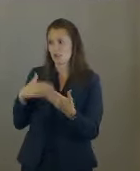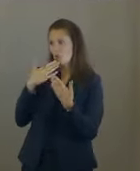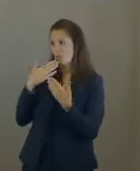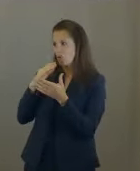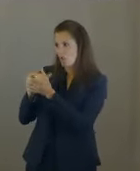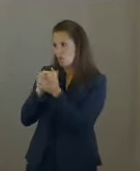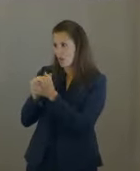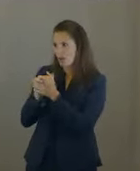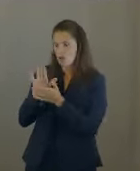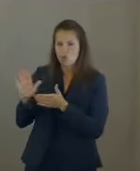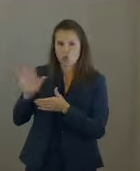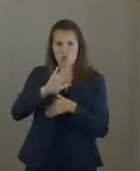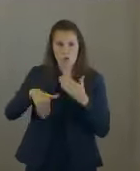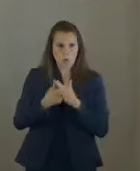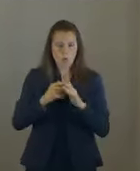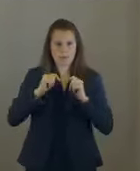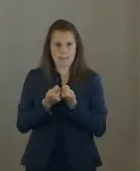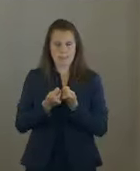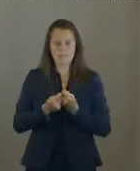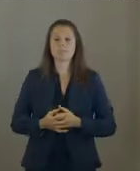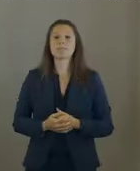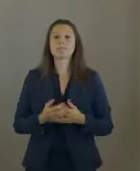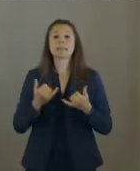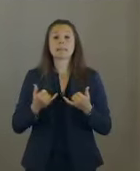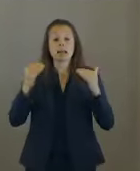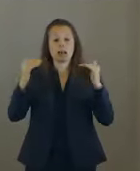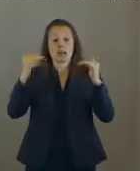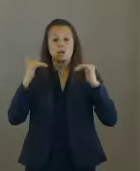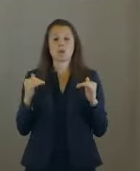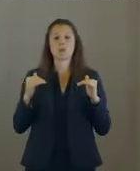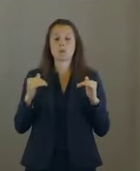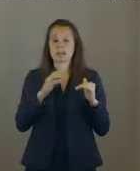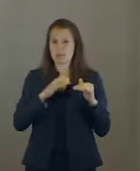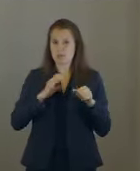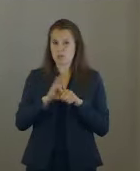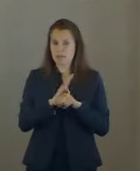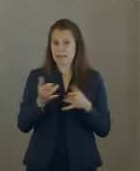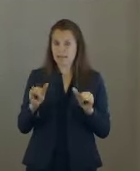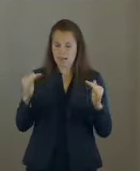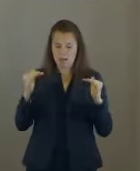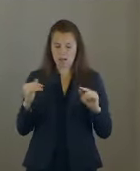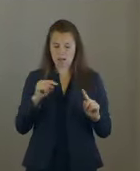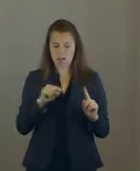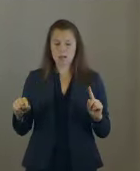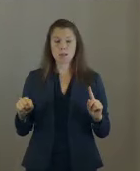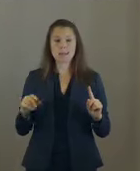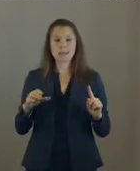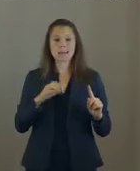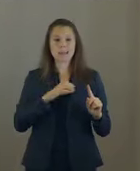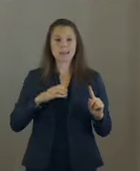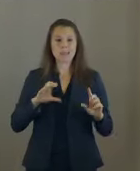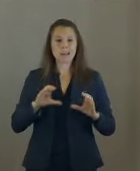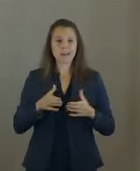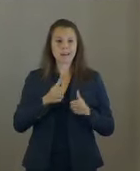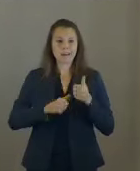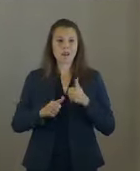the entire team. With that, the next item under commission business will be committee updates. As